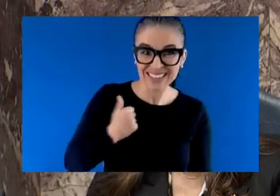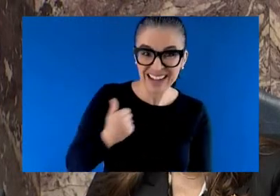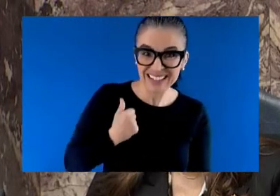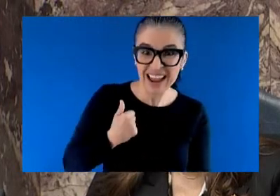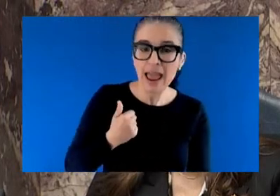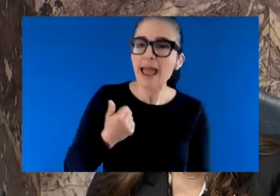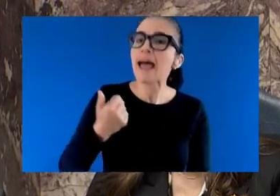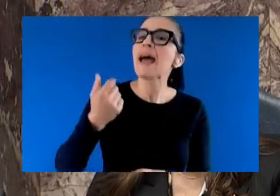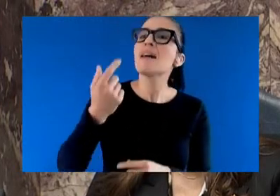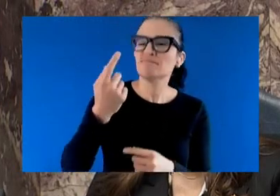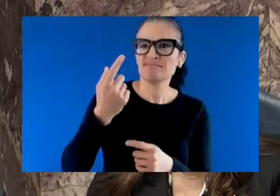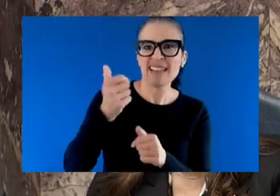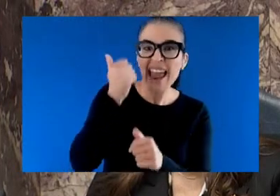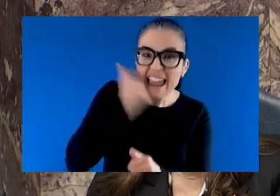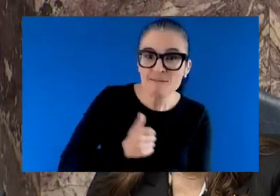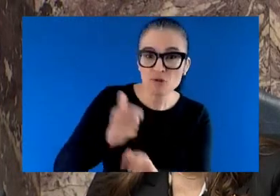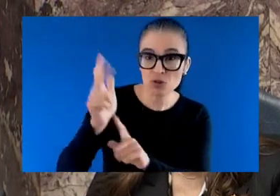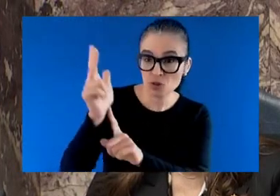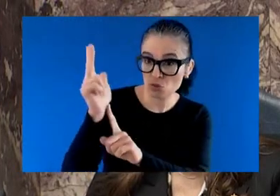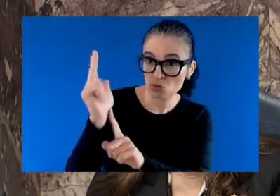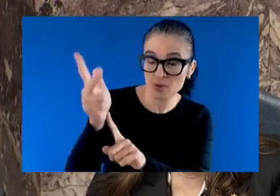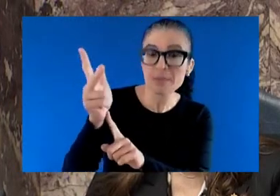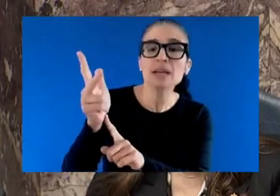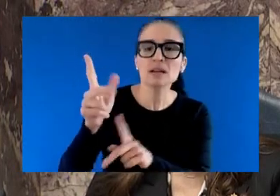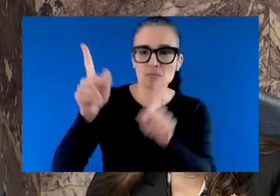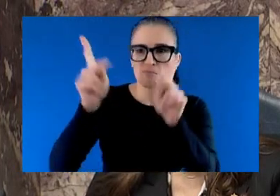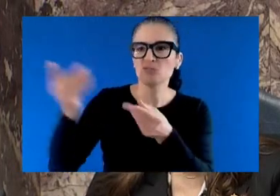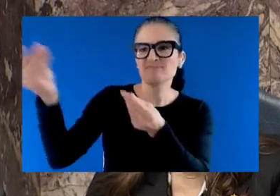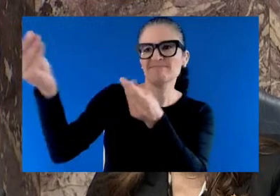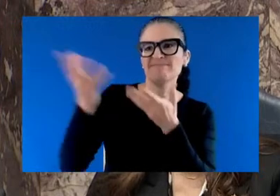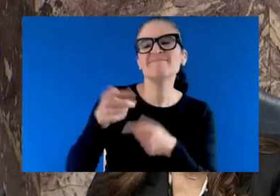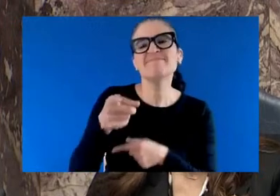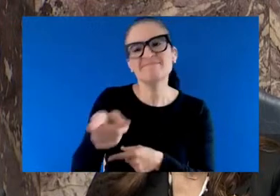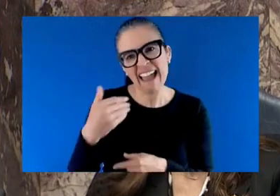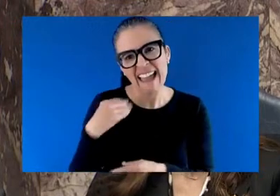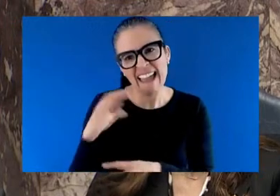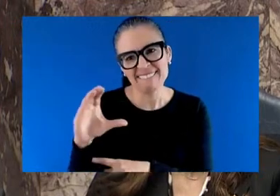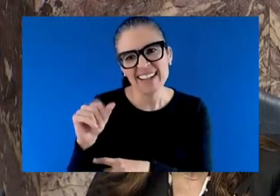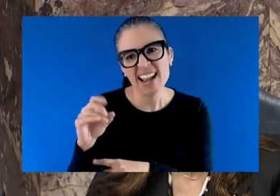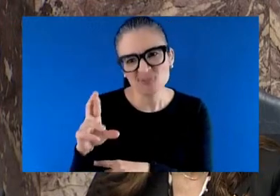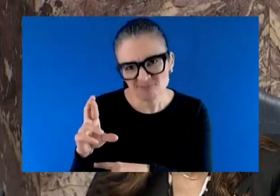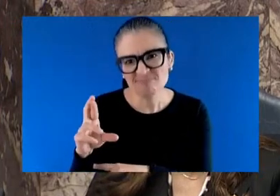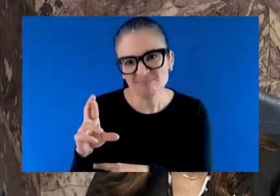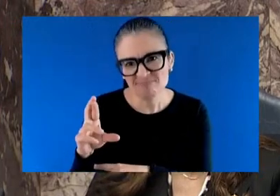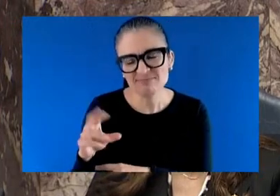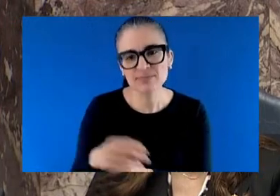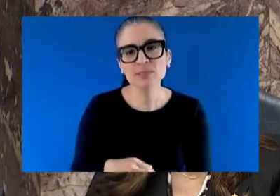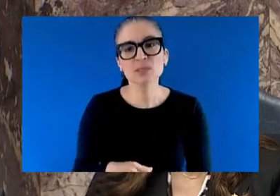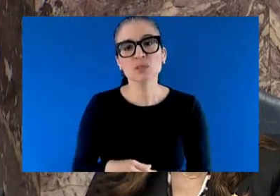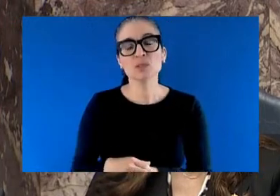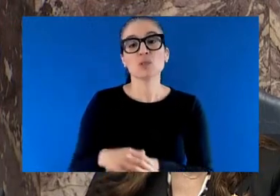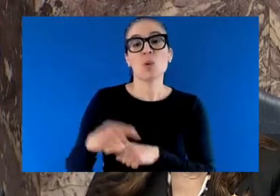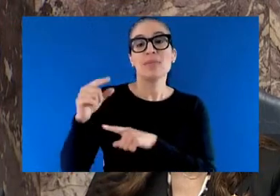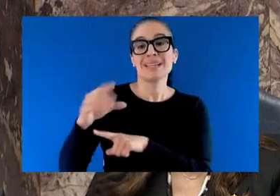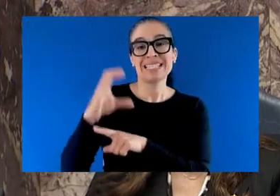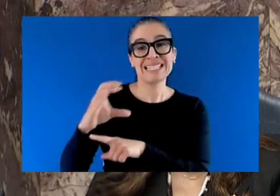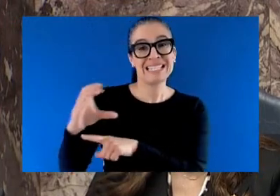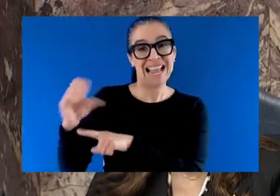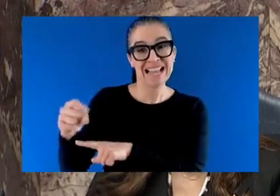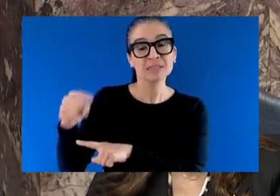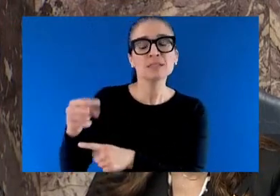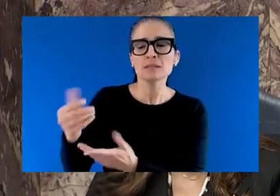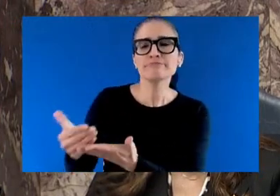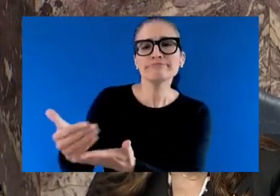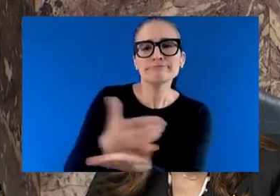world-leading research and compassionate support that could change the future for someone you love. So how can we help make a difference? Well, there